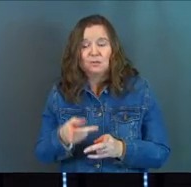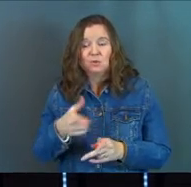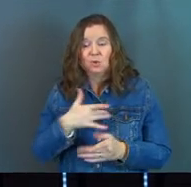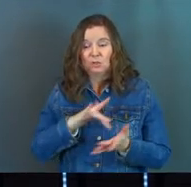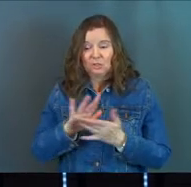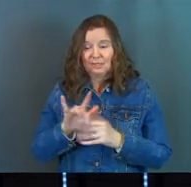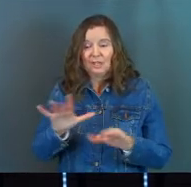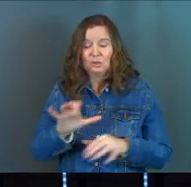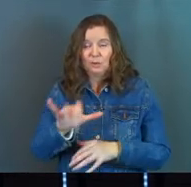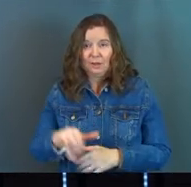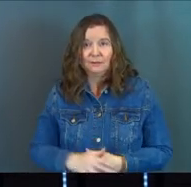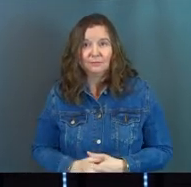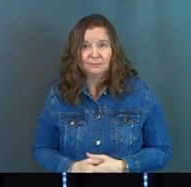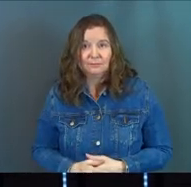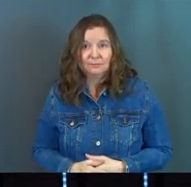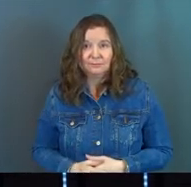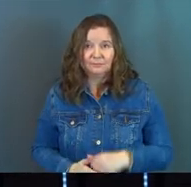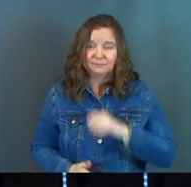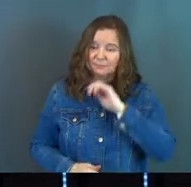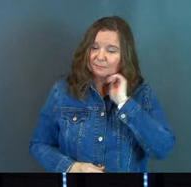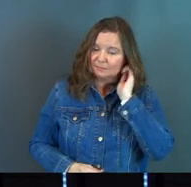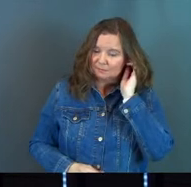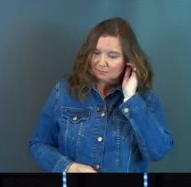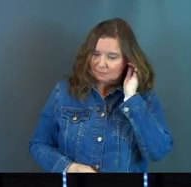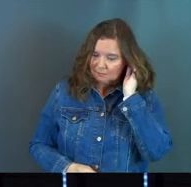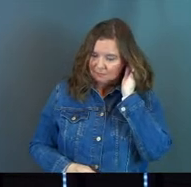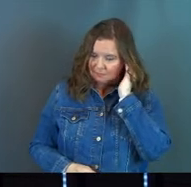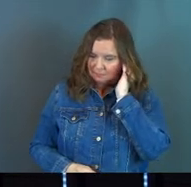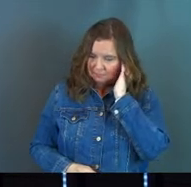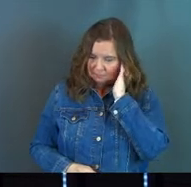that Jesus can do that. Next.